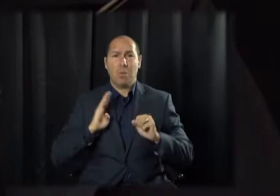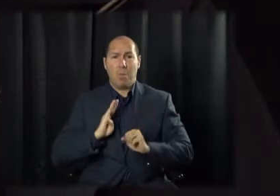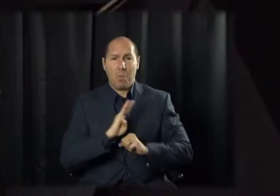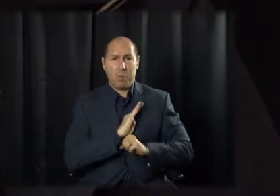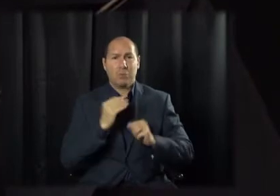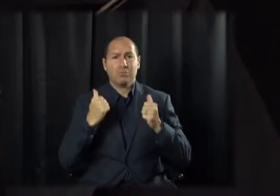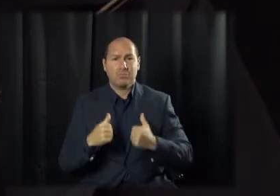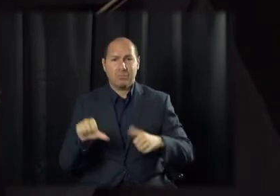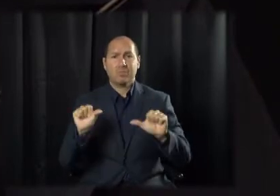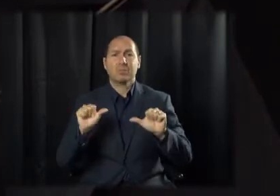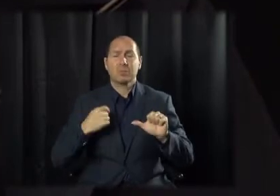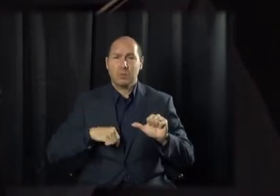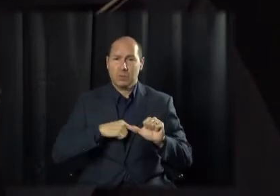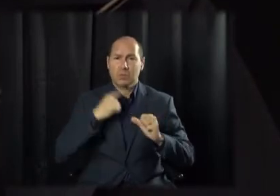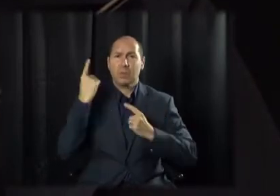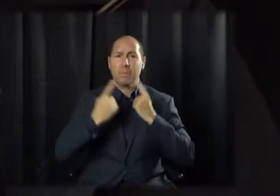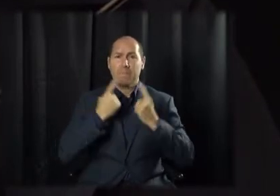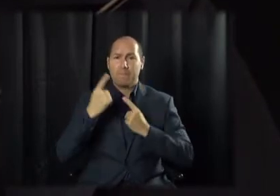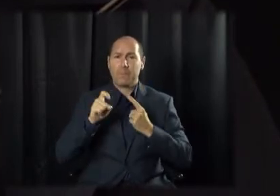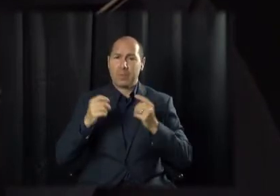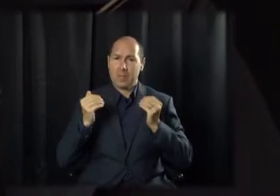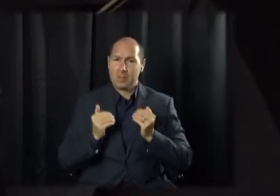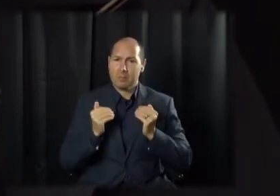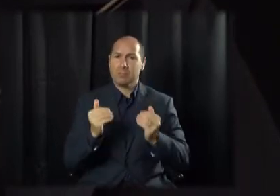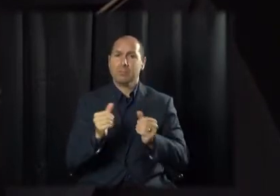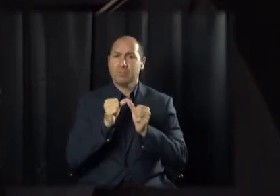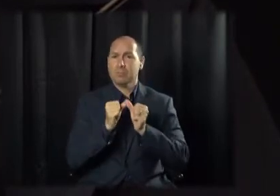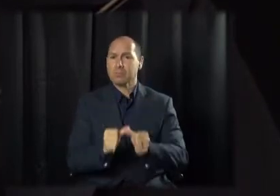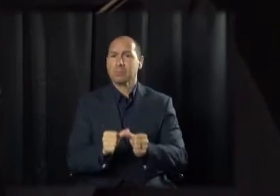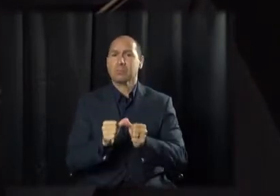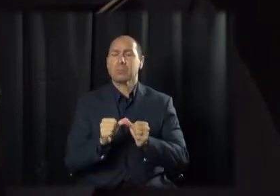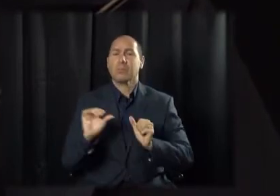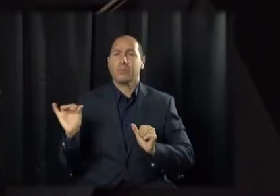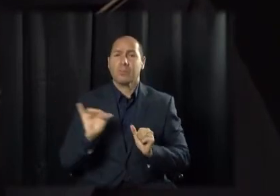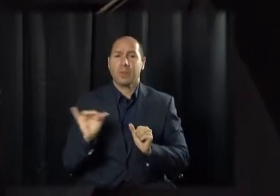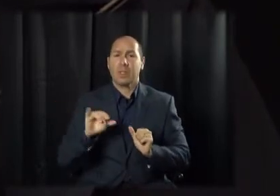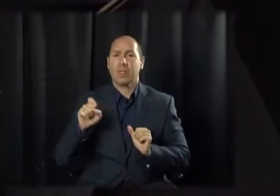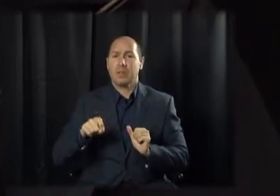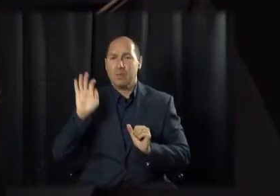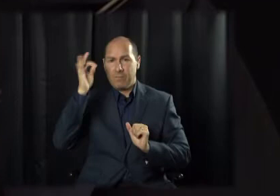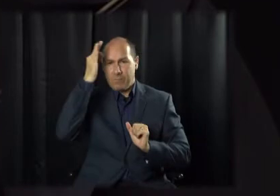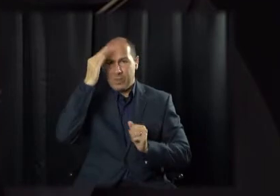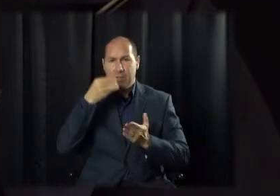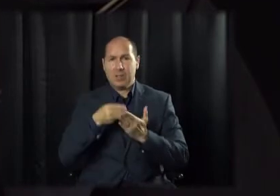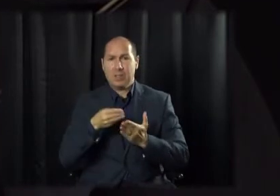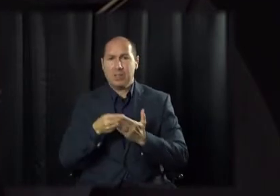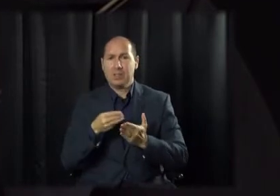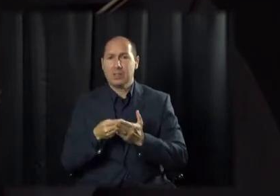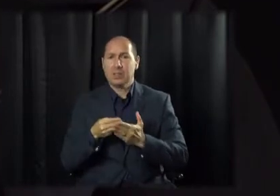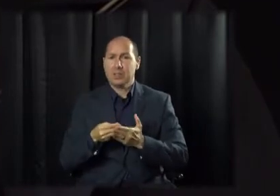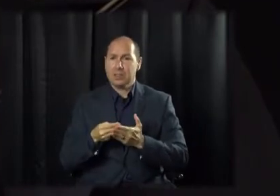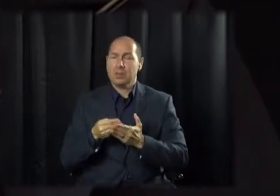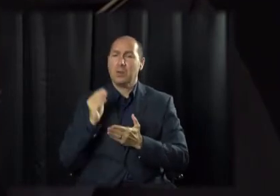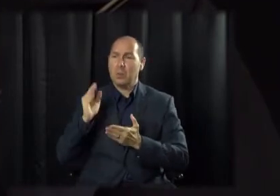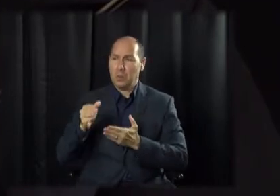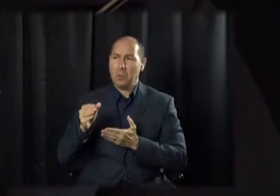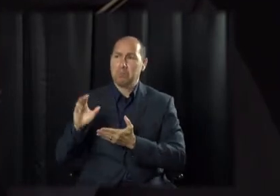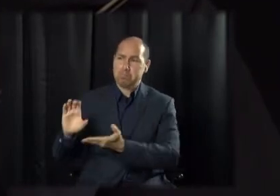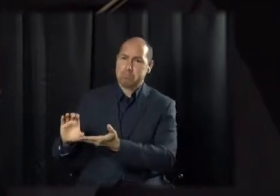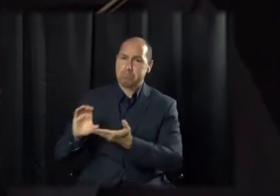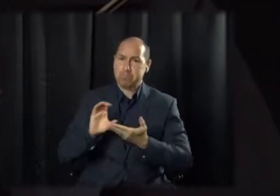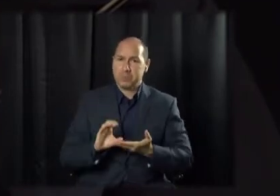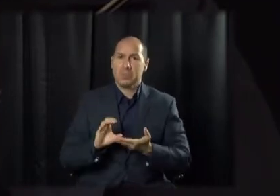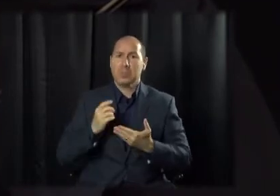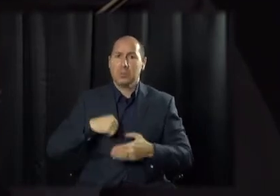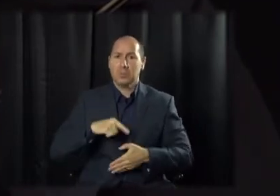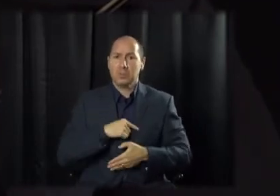need to move forward. I think that based upon the enhanced federal money that's coming in and the ability that we are here, I mean, we're